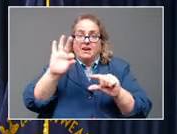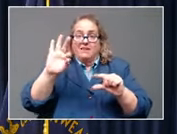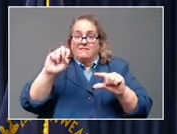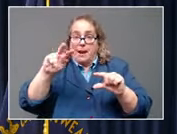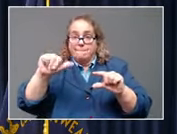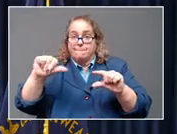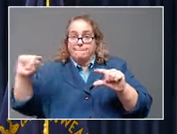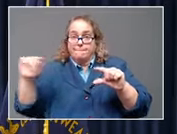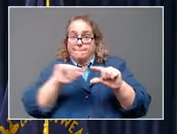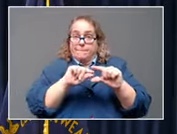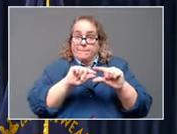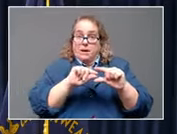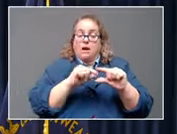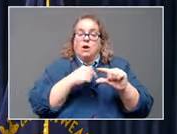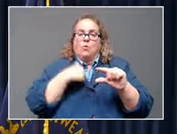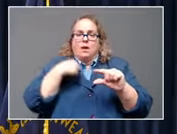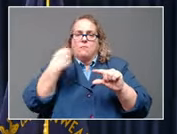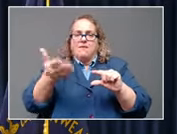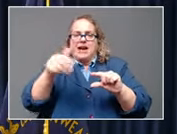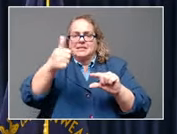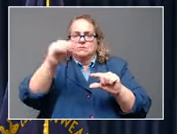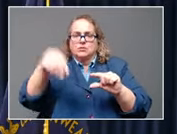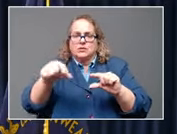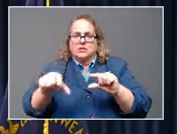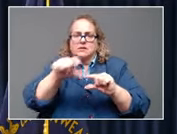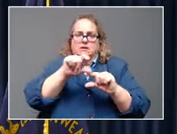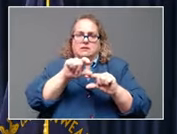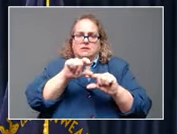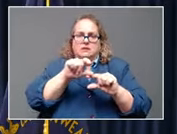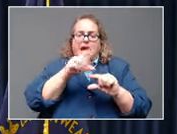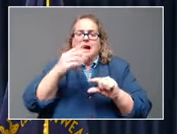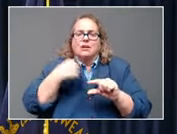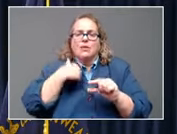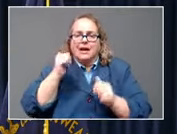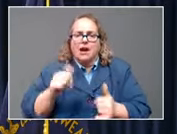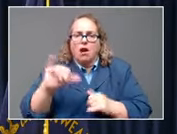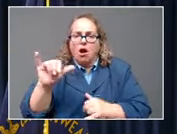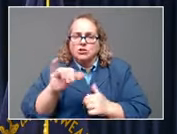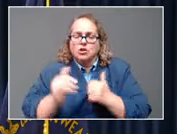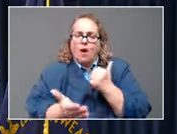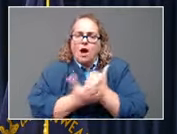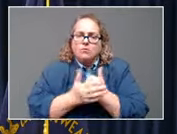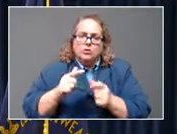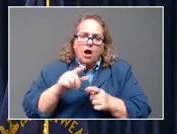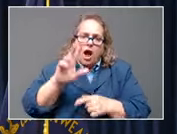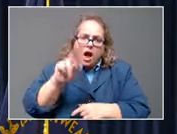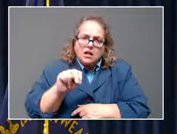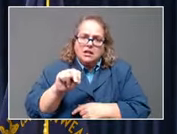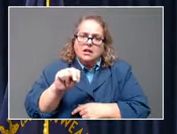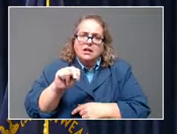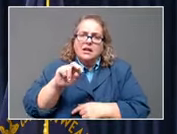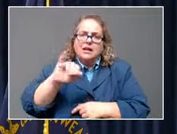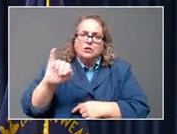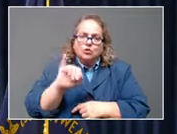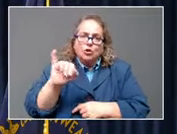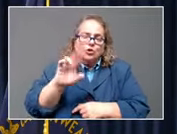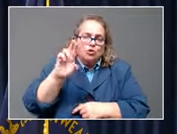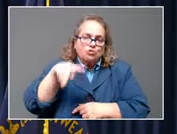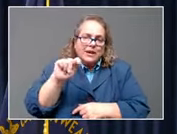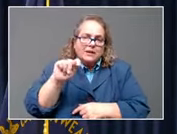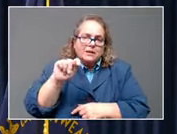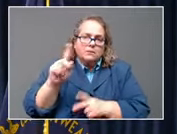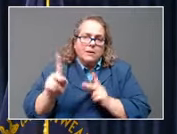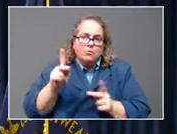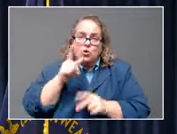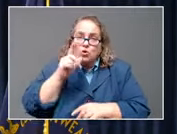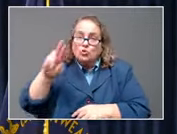can extend that to uninsured renters. For those that want to know how to get help from the fund, you need to